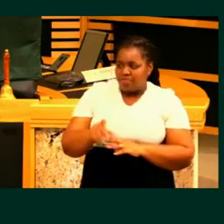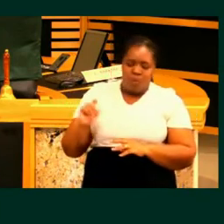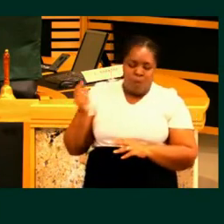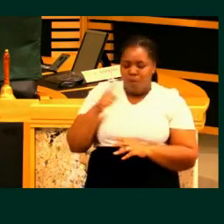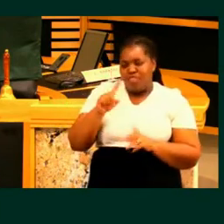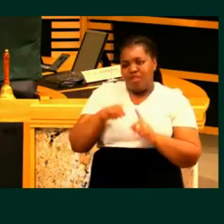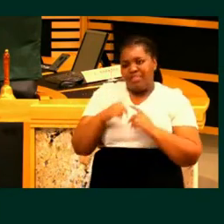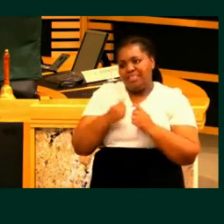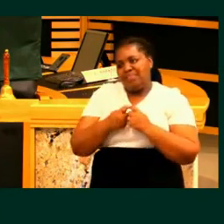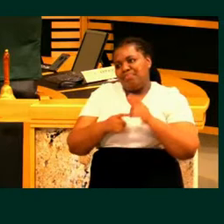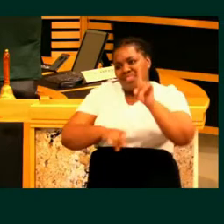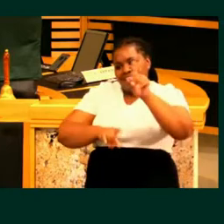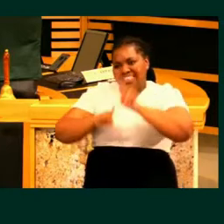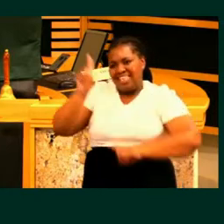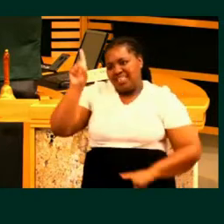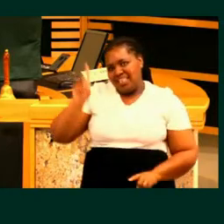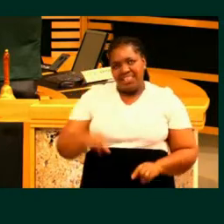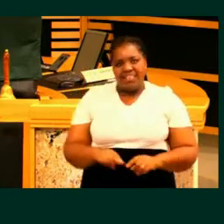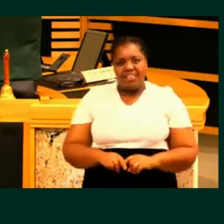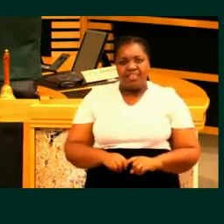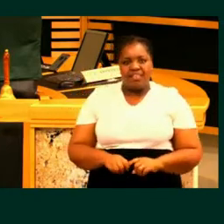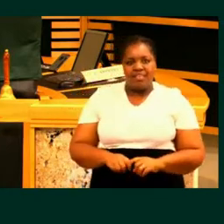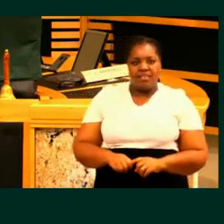teams success